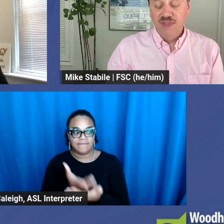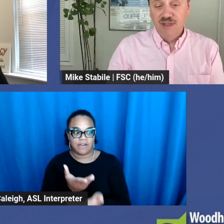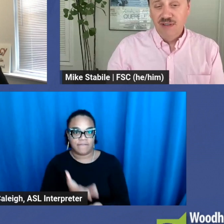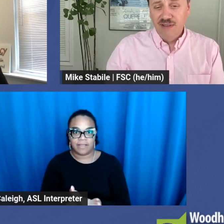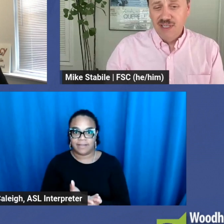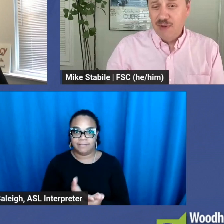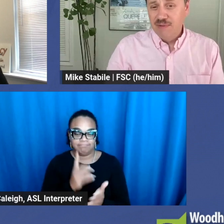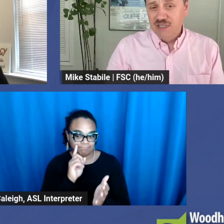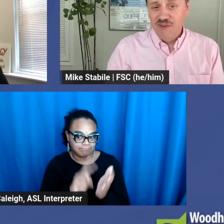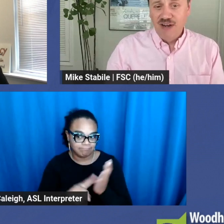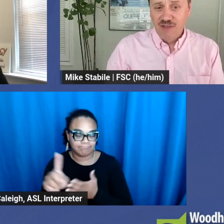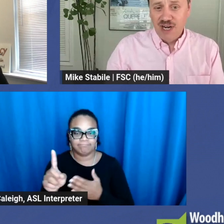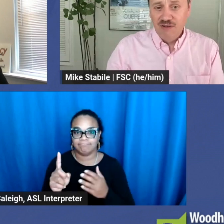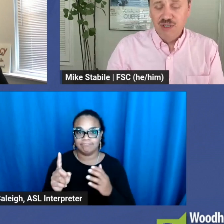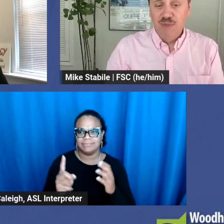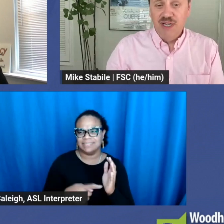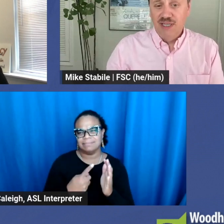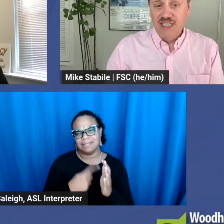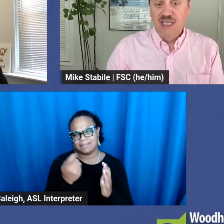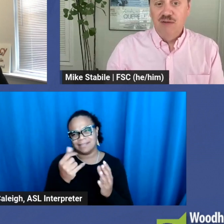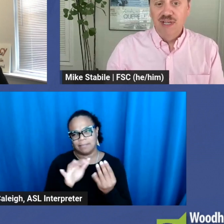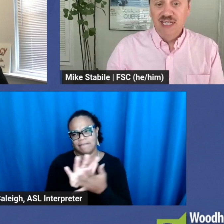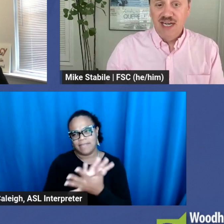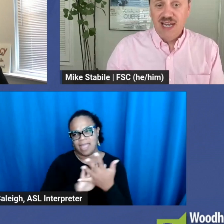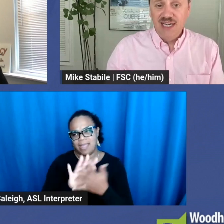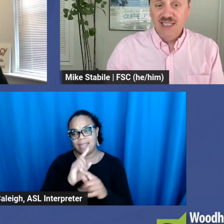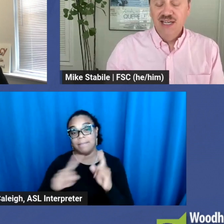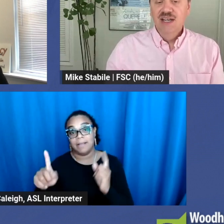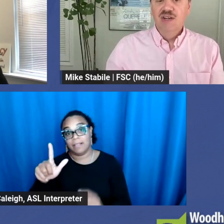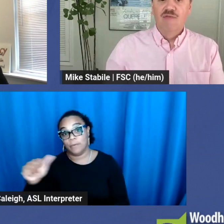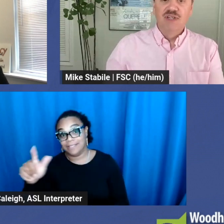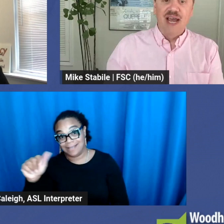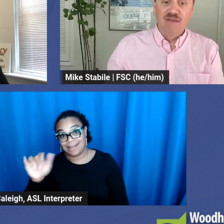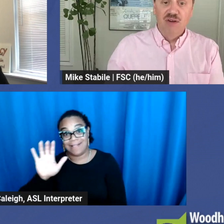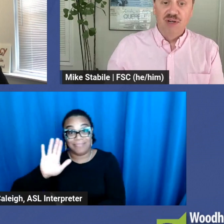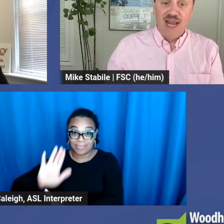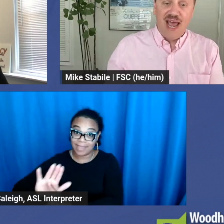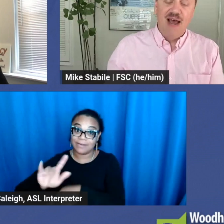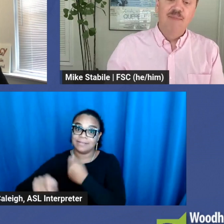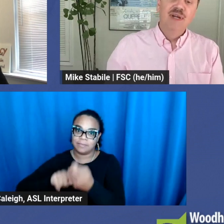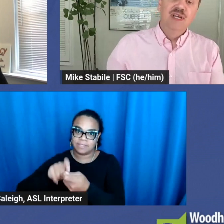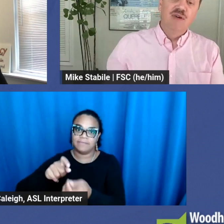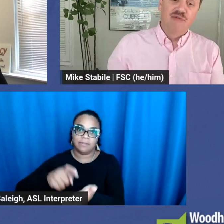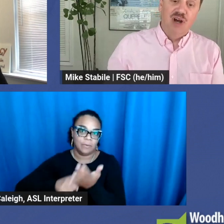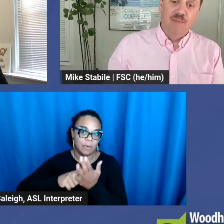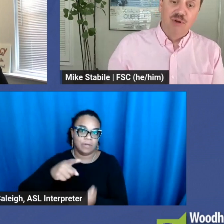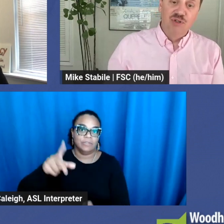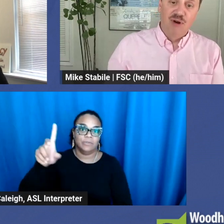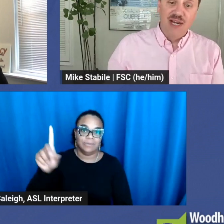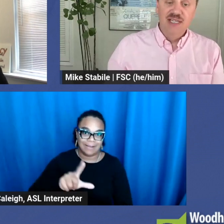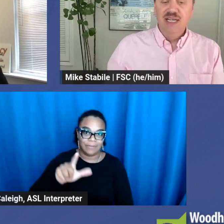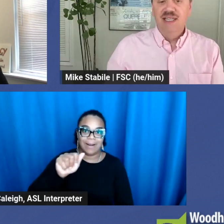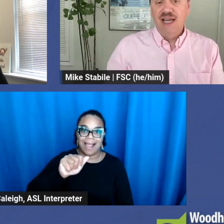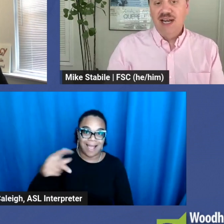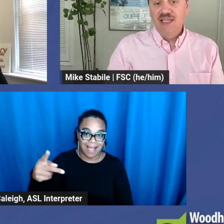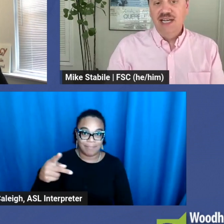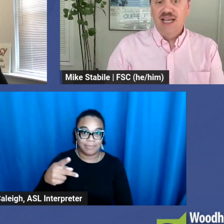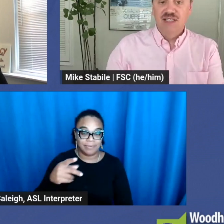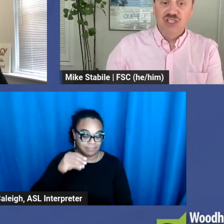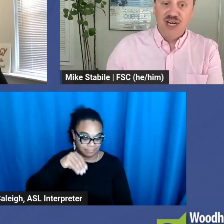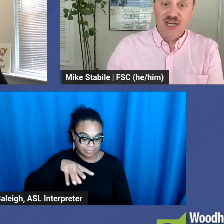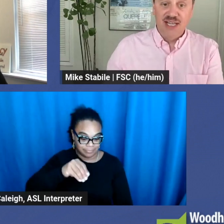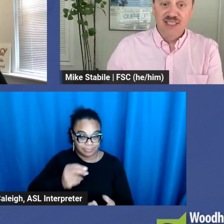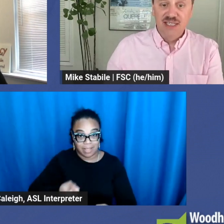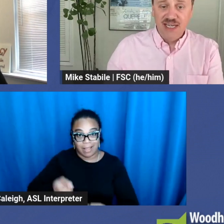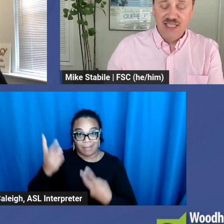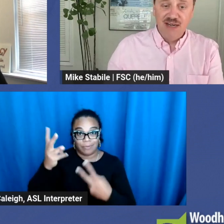a, sometimes it's vaguer than others, but at least in the Louisiana case, you have to download an app, you have to upload your ID. That ID has